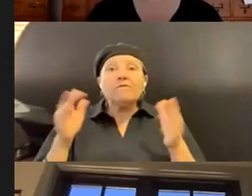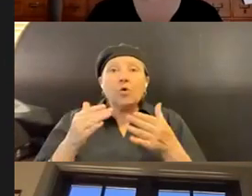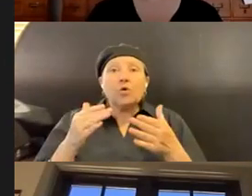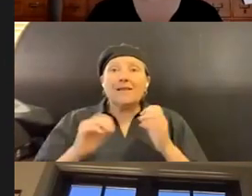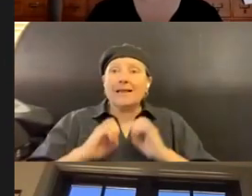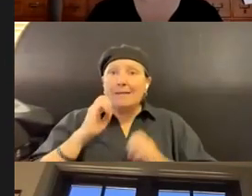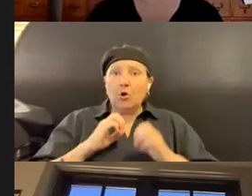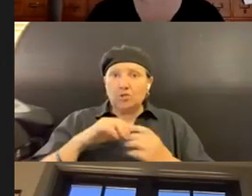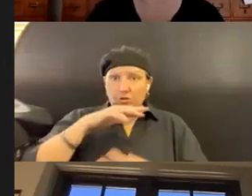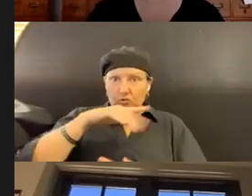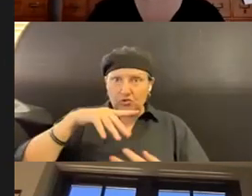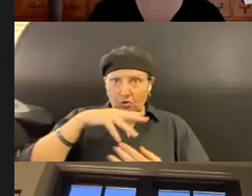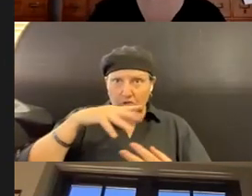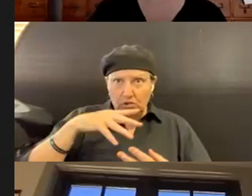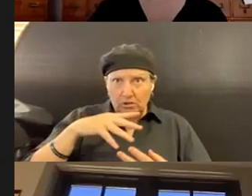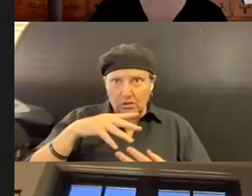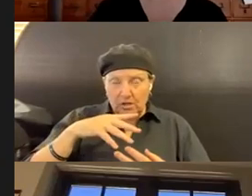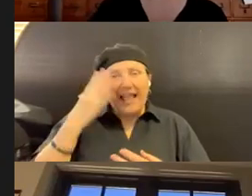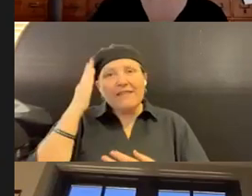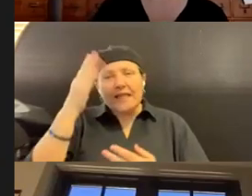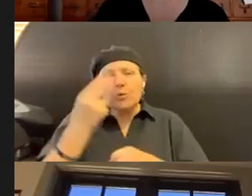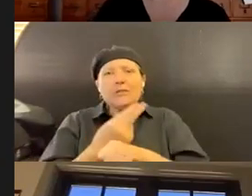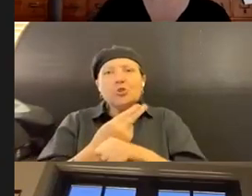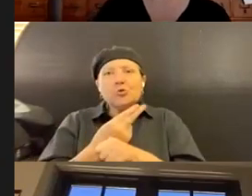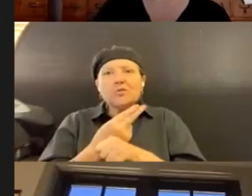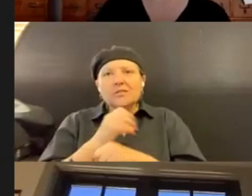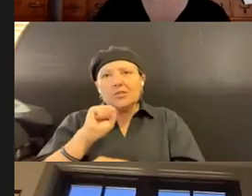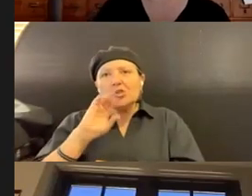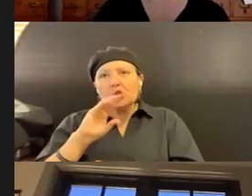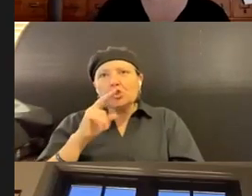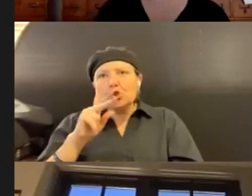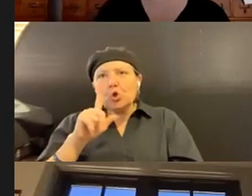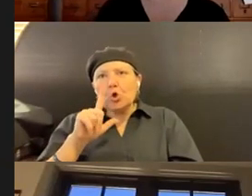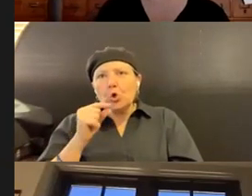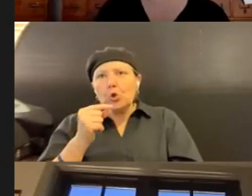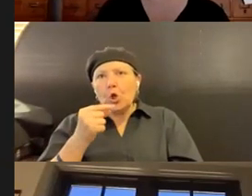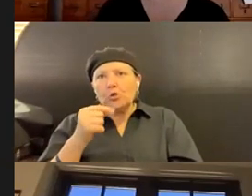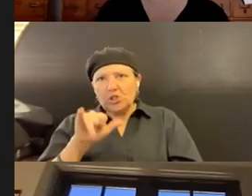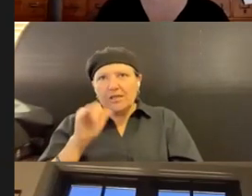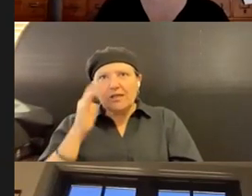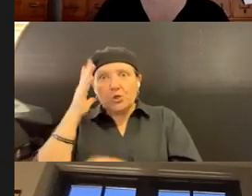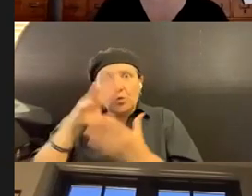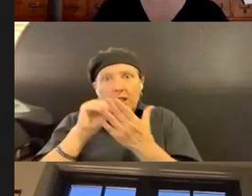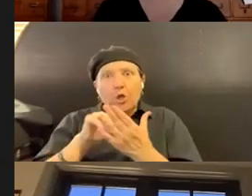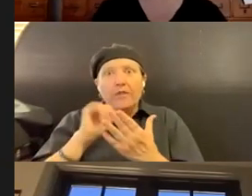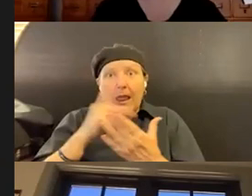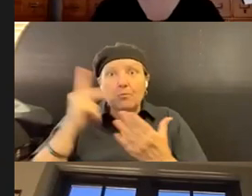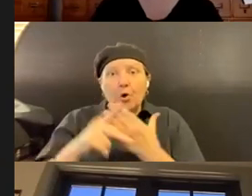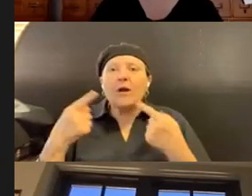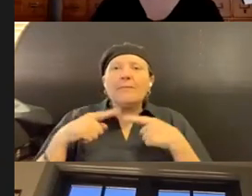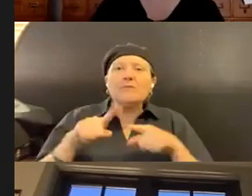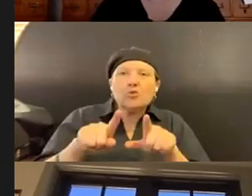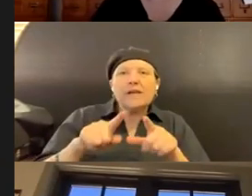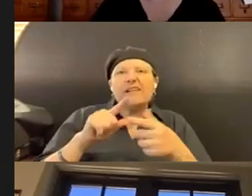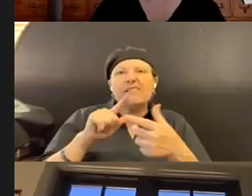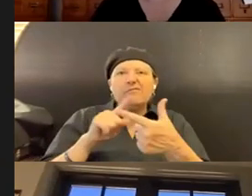of activities using Schoology as they're doing the social emotional work. So anticipate that you'll have a lot of opportunities to sort of play around with that in